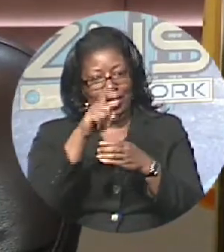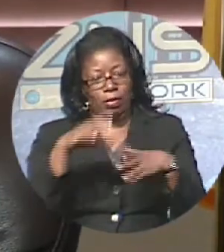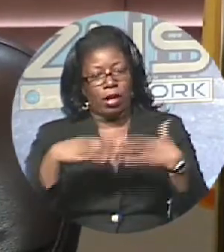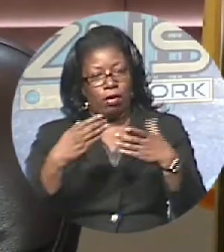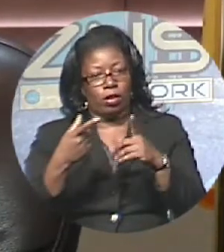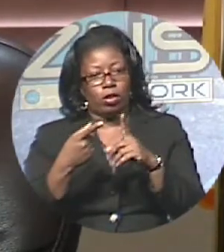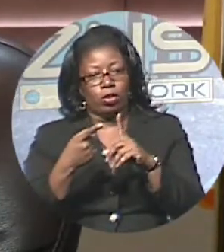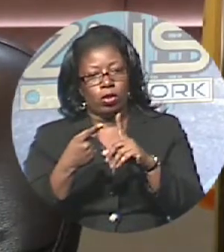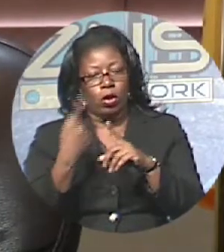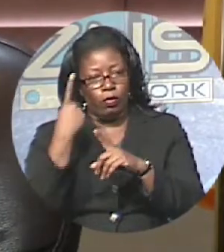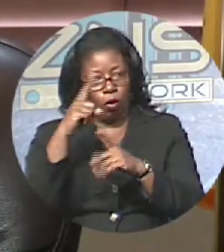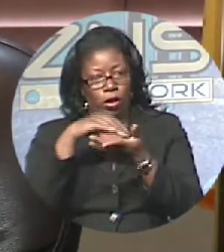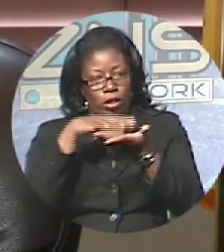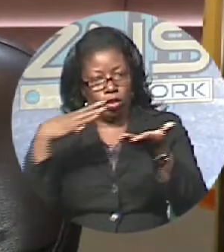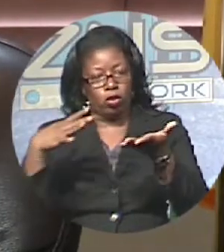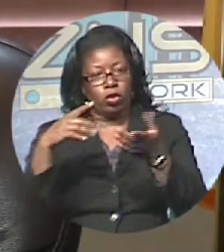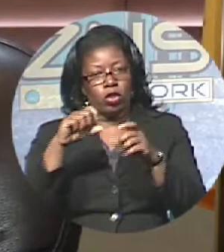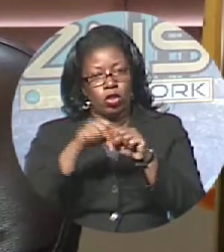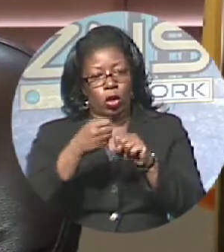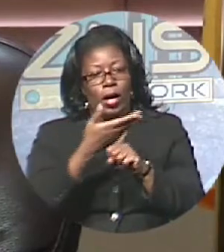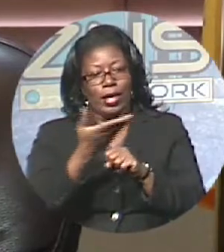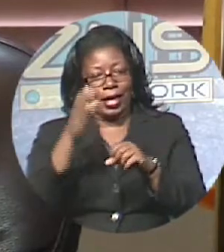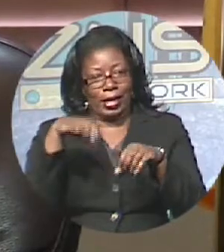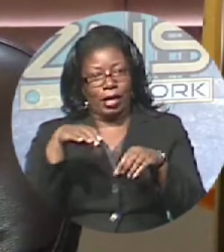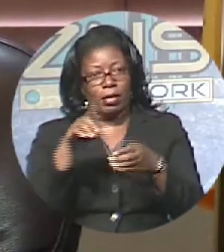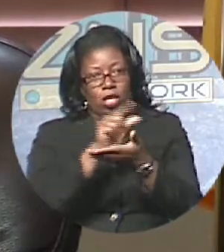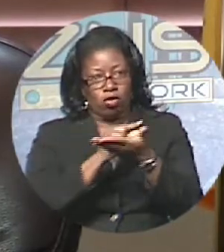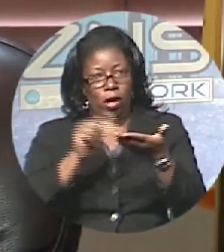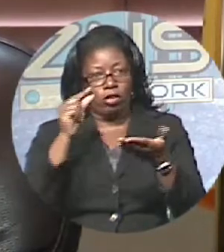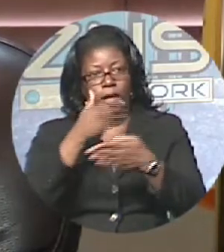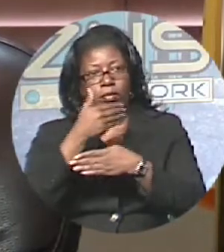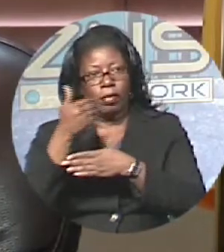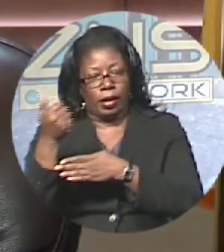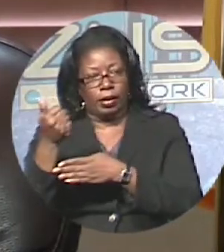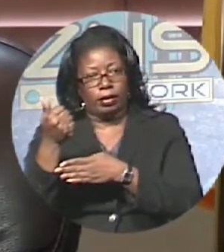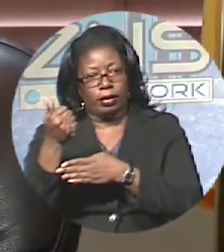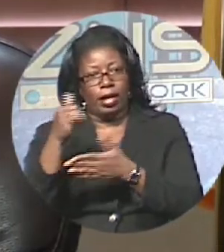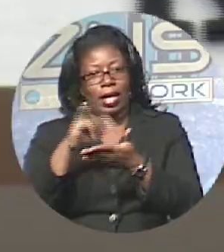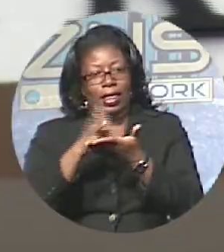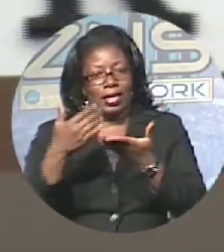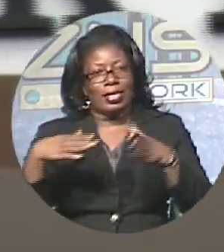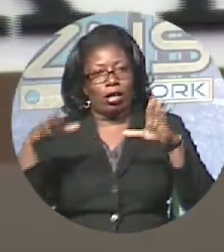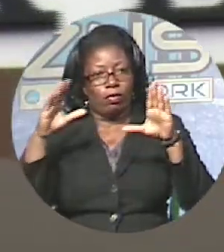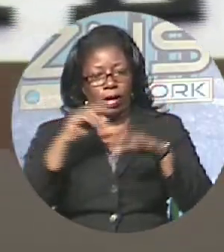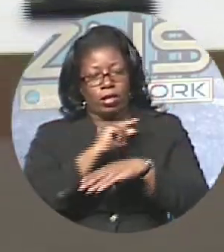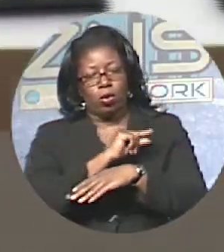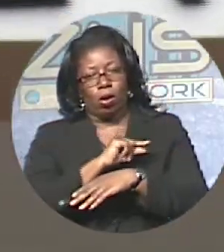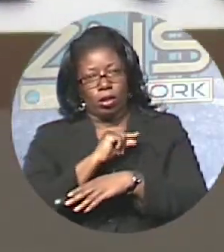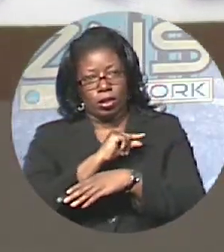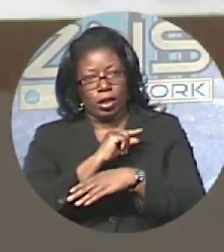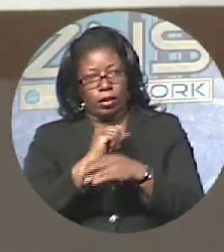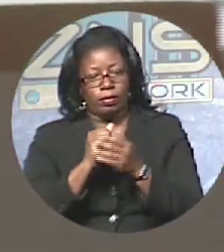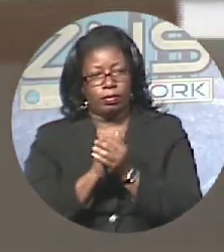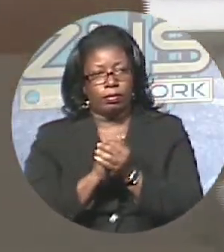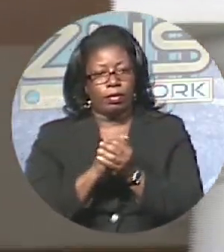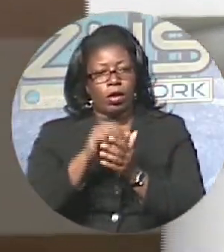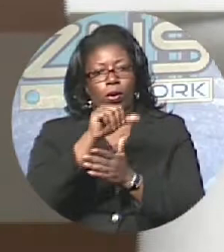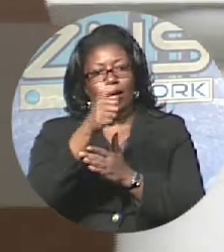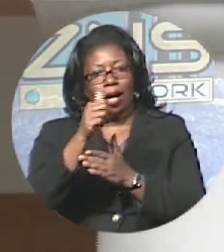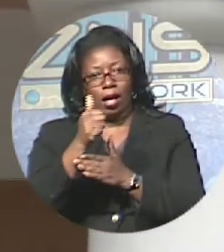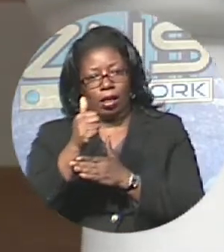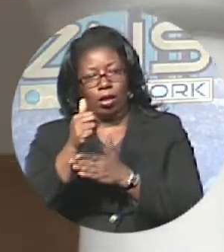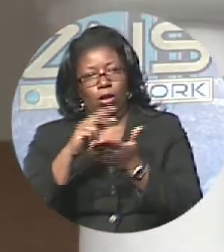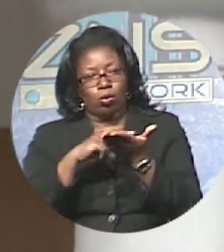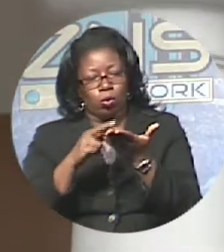our students to graduate in a timely manner, and just do that in a better way without sacrificing quality. Among the revenue enhancement measures are increased